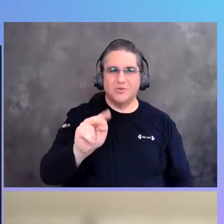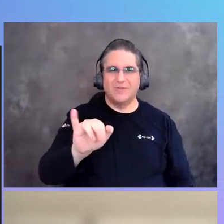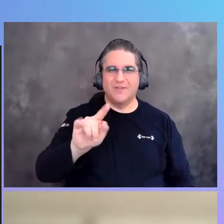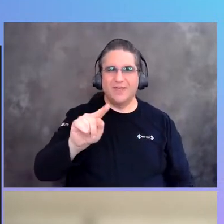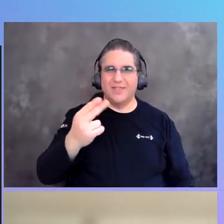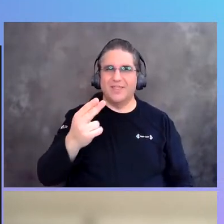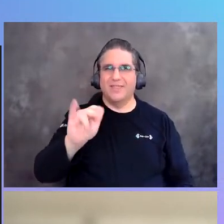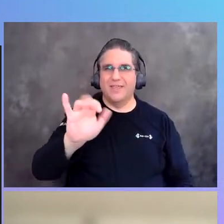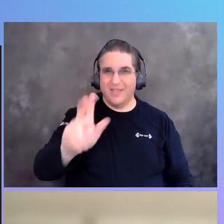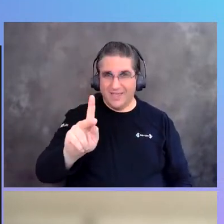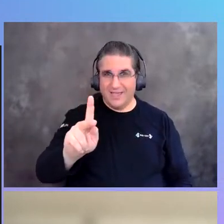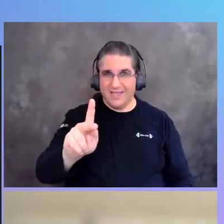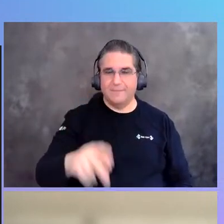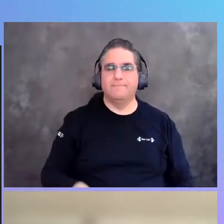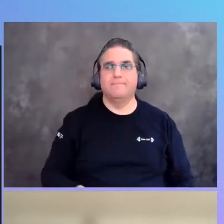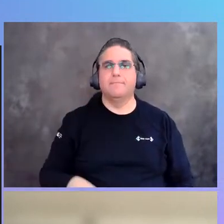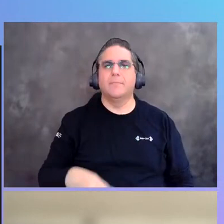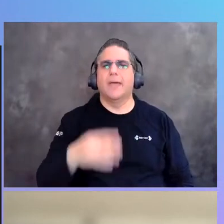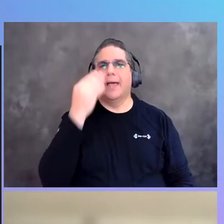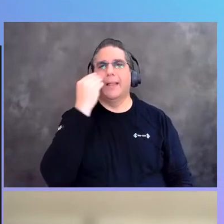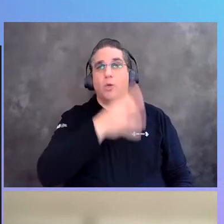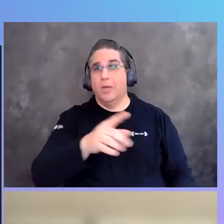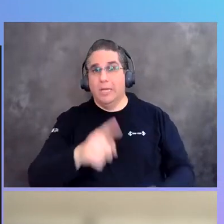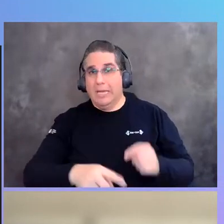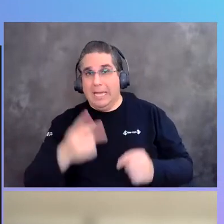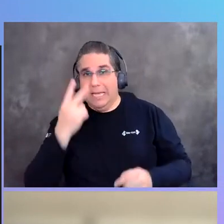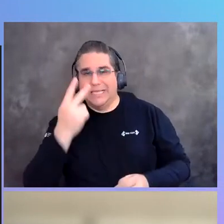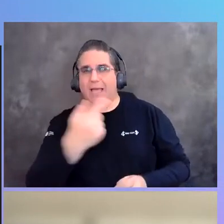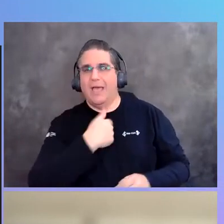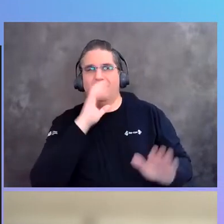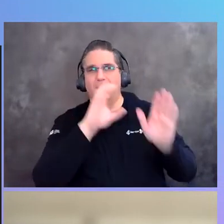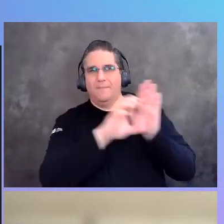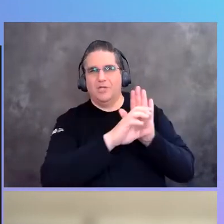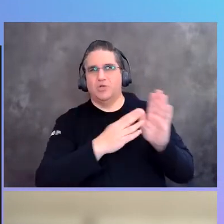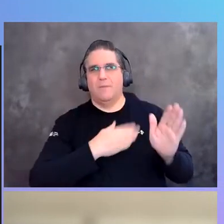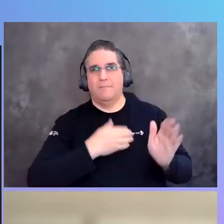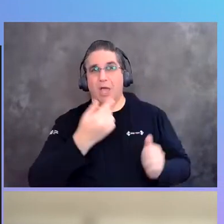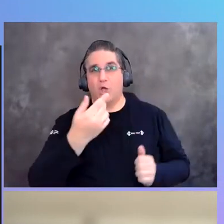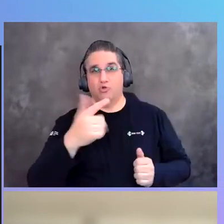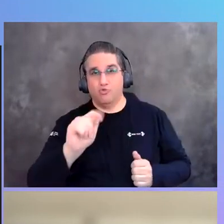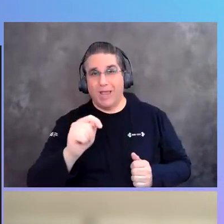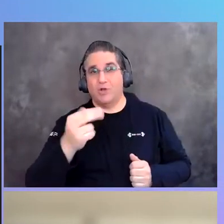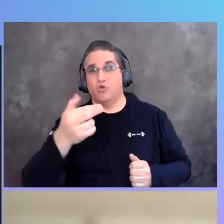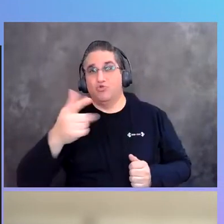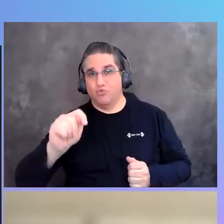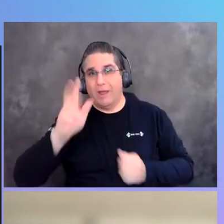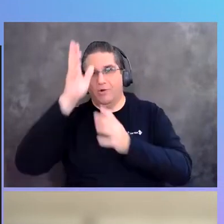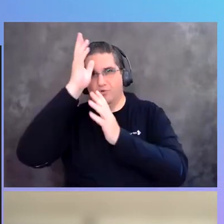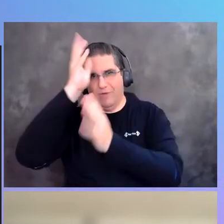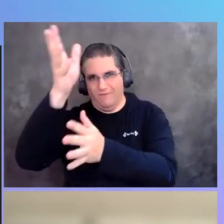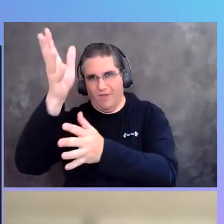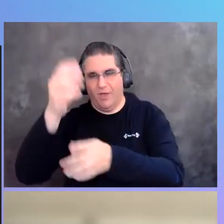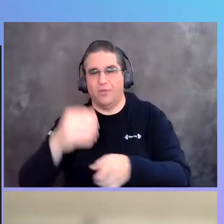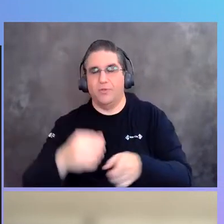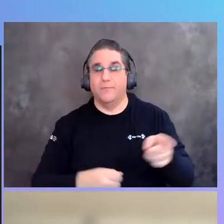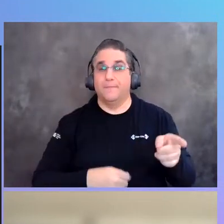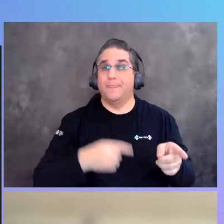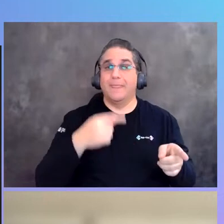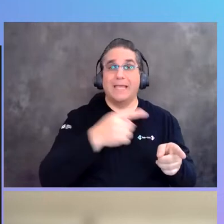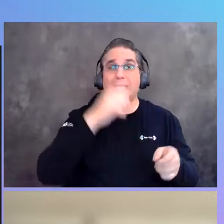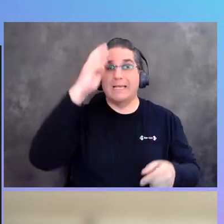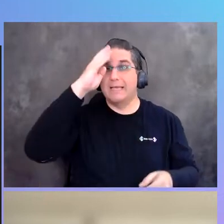Richard Trevivick, for those that can't see it. So Richard, as I said, was my great-great-grandfather, and he invented the first